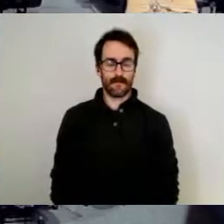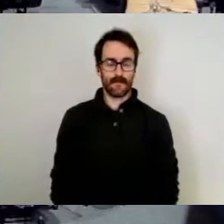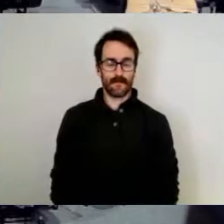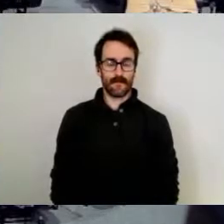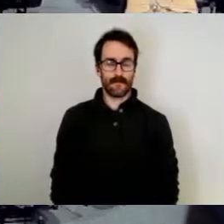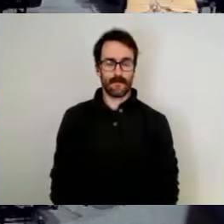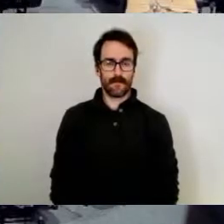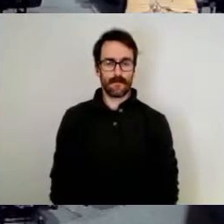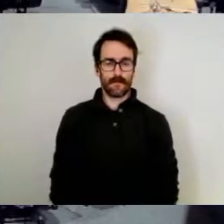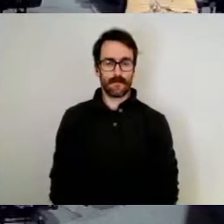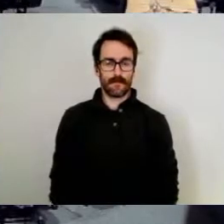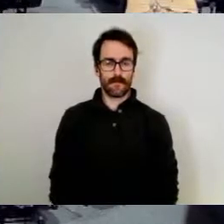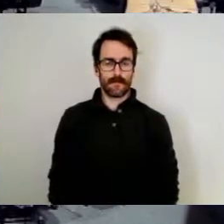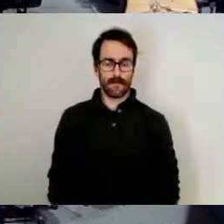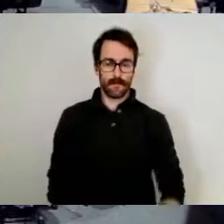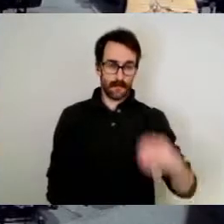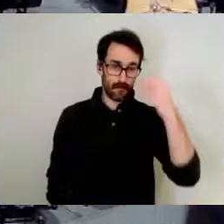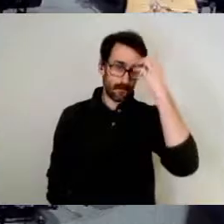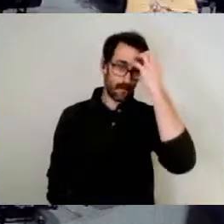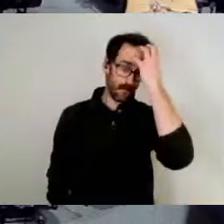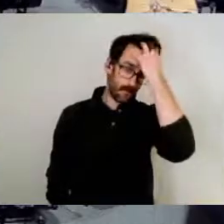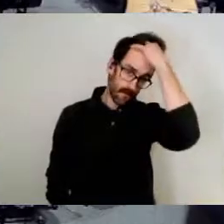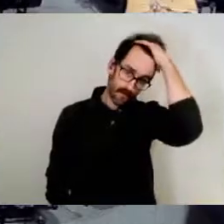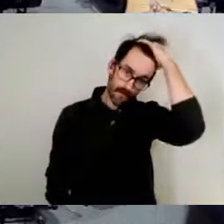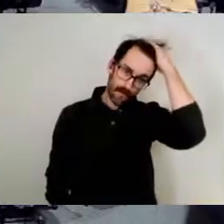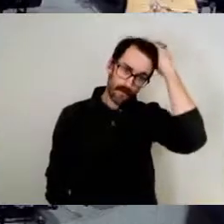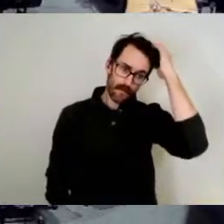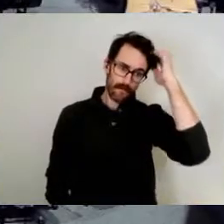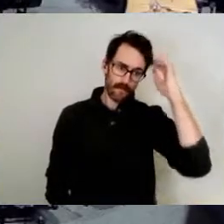of Ottawa, to move these trucks away,